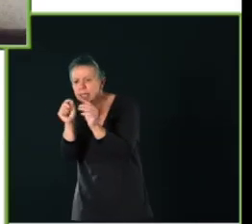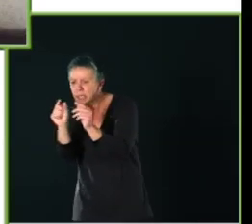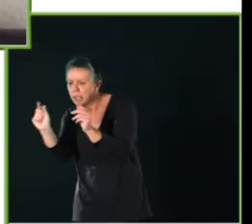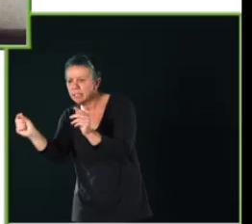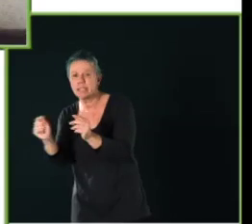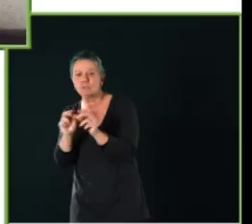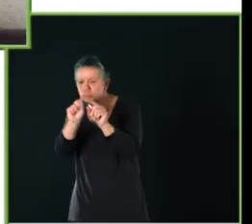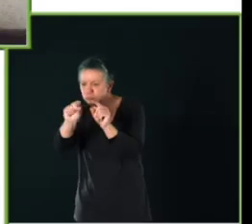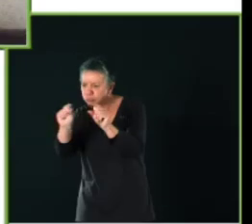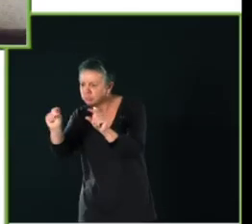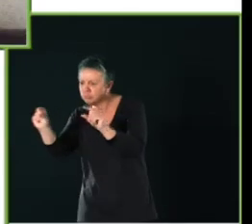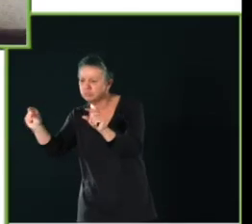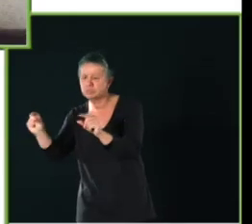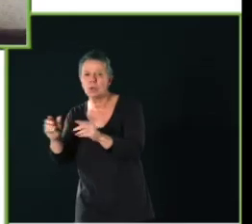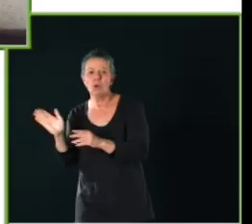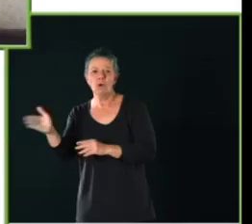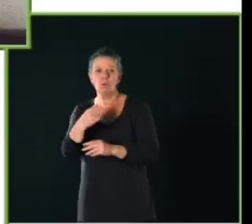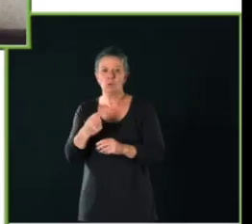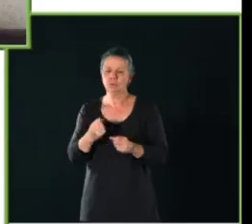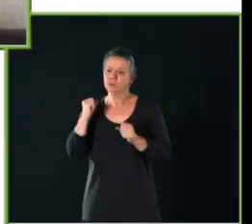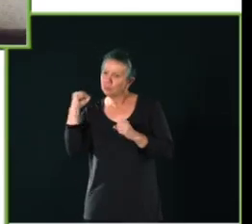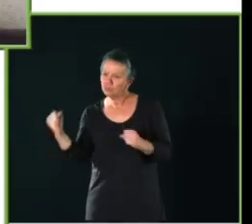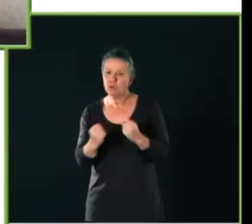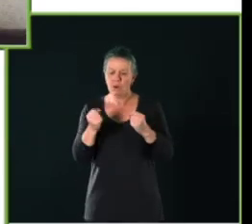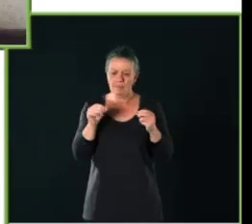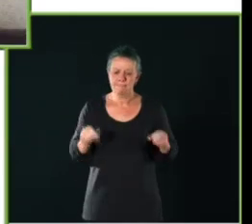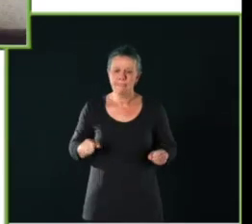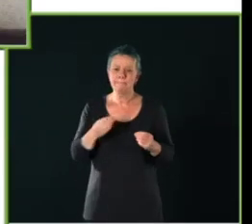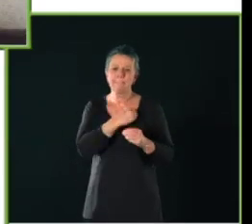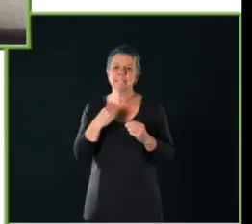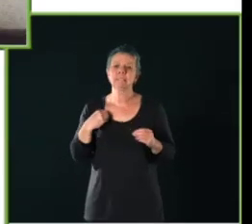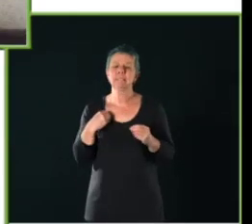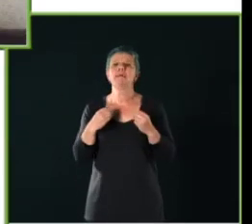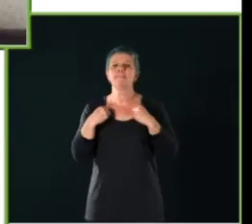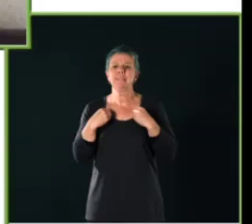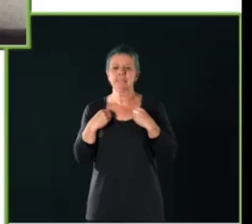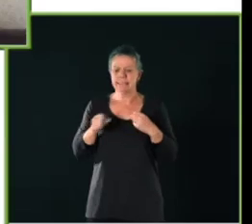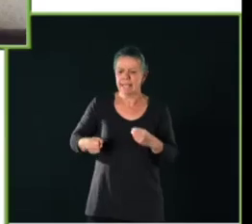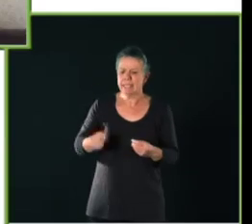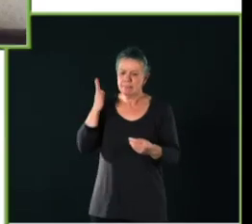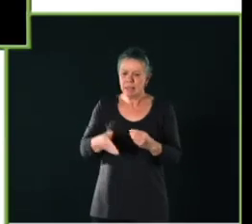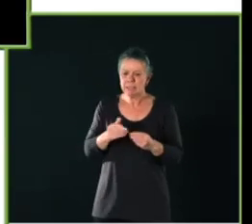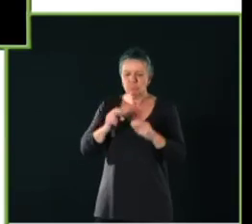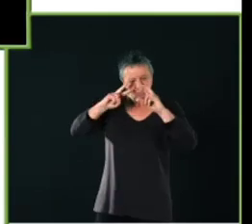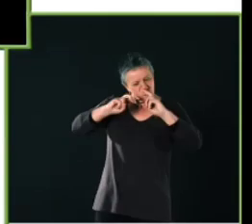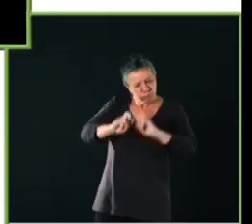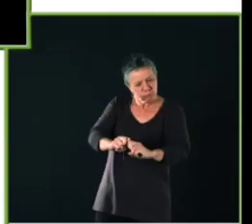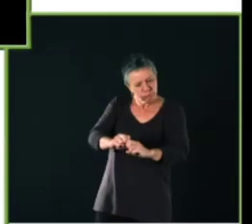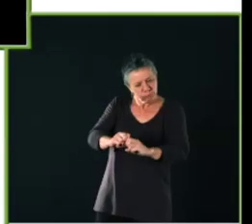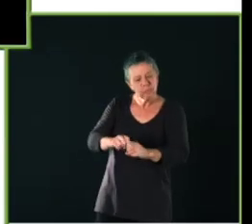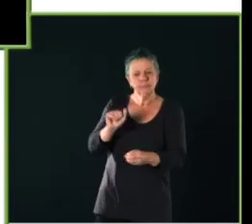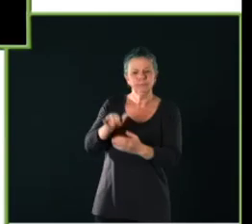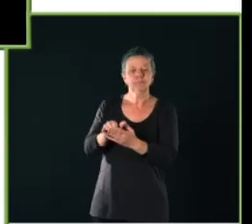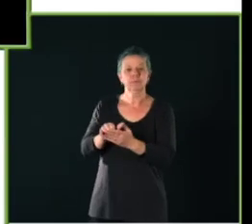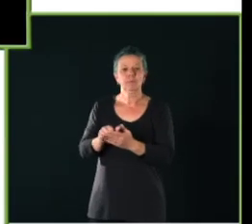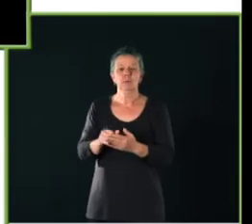business case and stand up to a robust, transparent debate of their value. If each of our local businesses employed